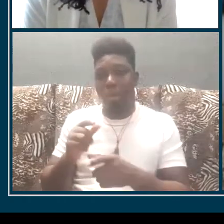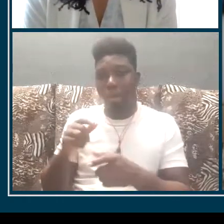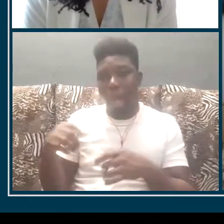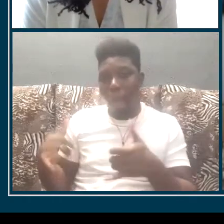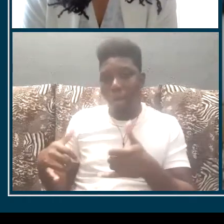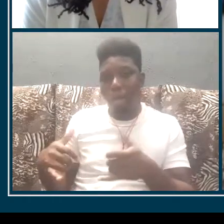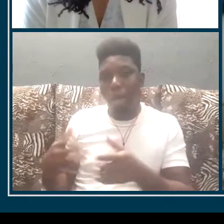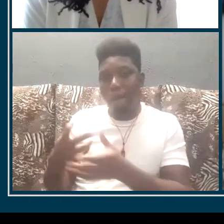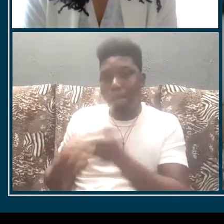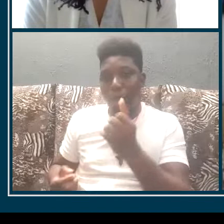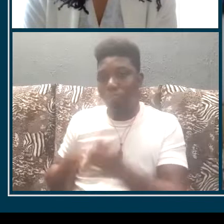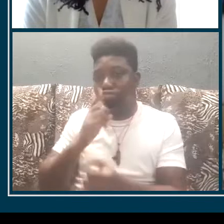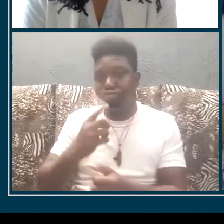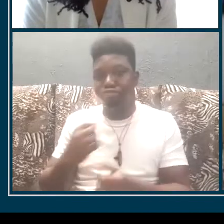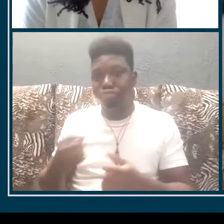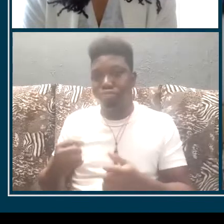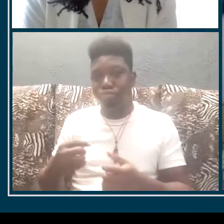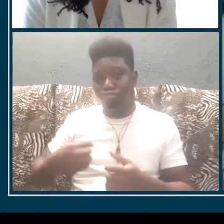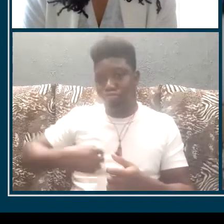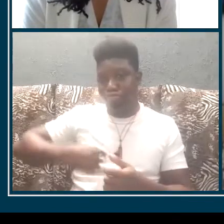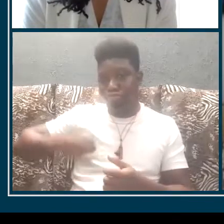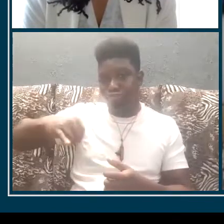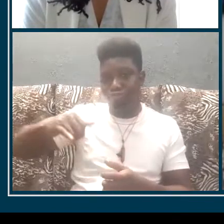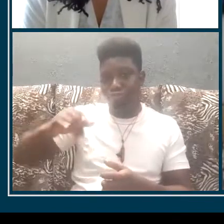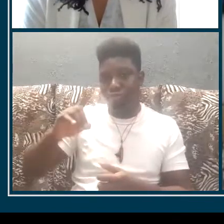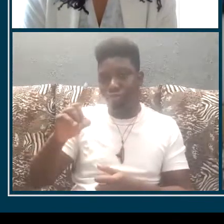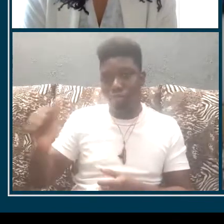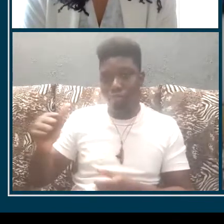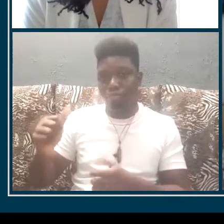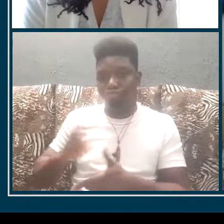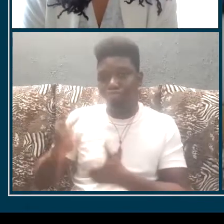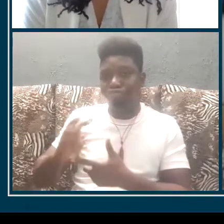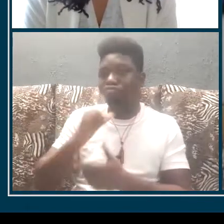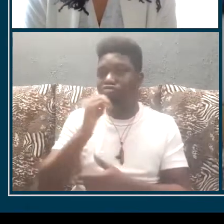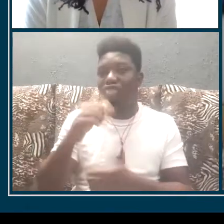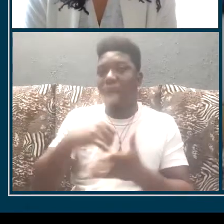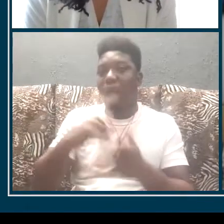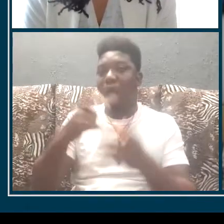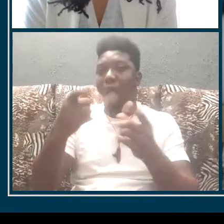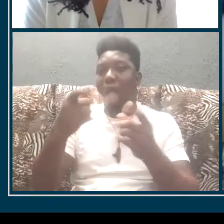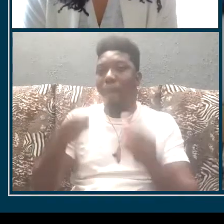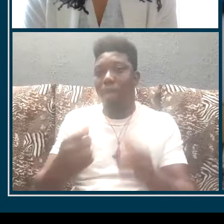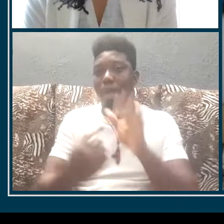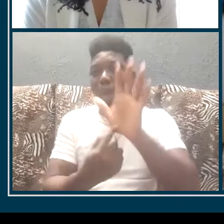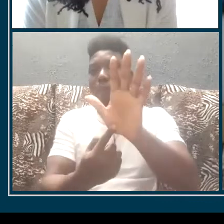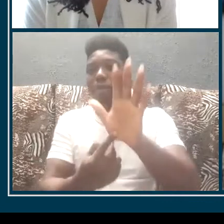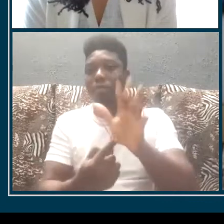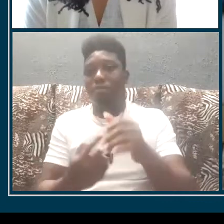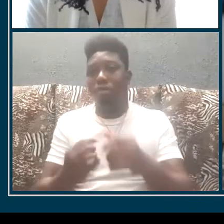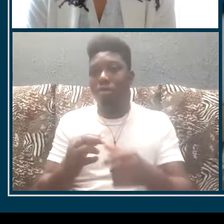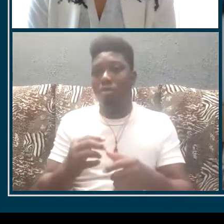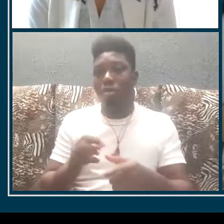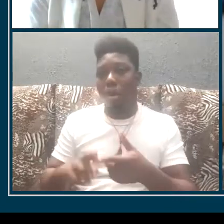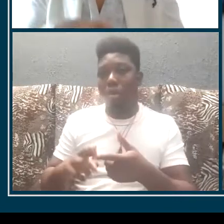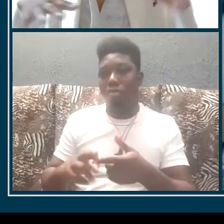disabled, whether or not it's immediately apparent, or whether or not I'm using it to my advantage, so to speak.